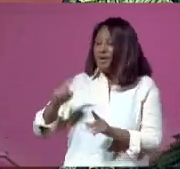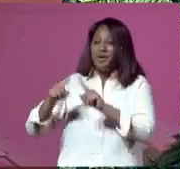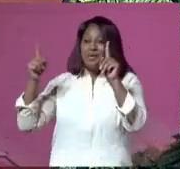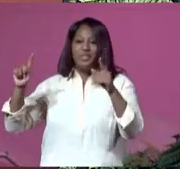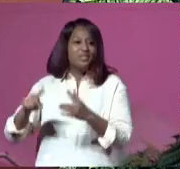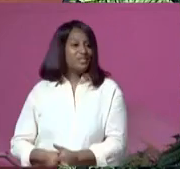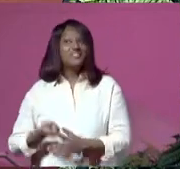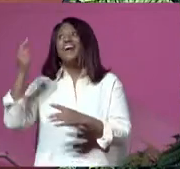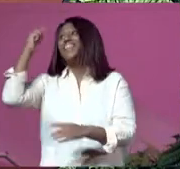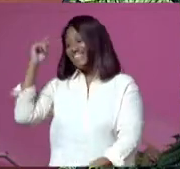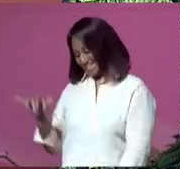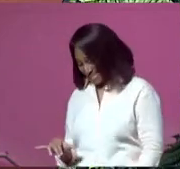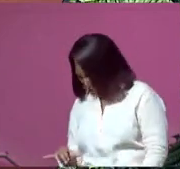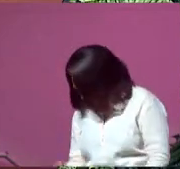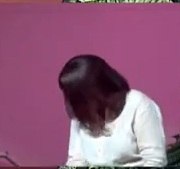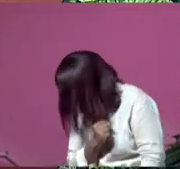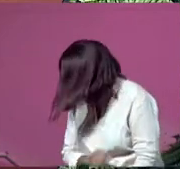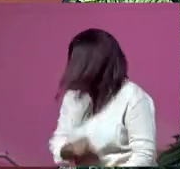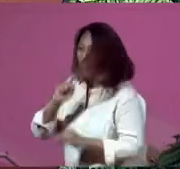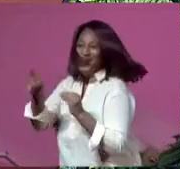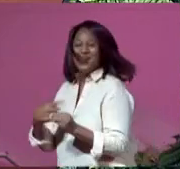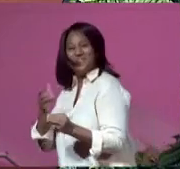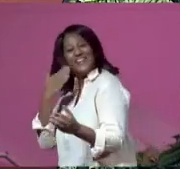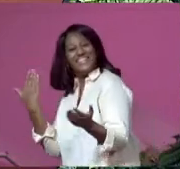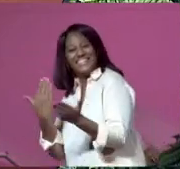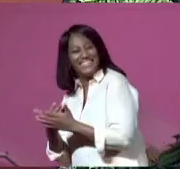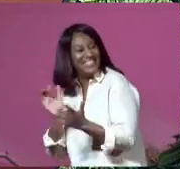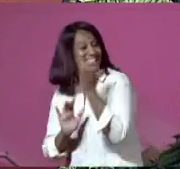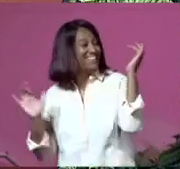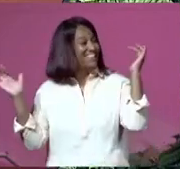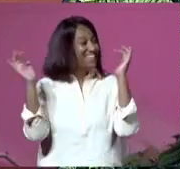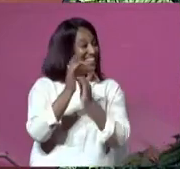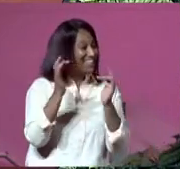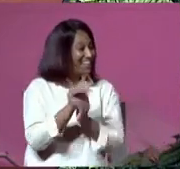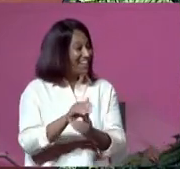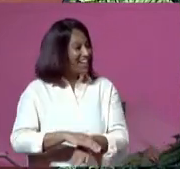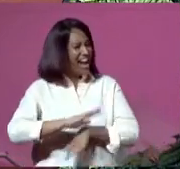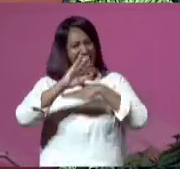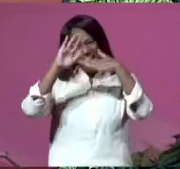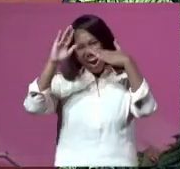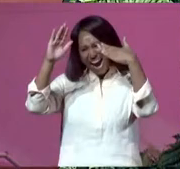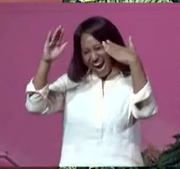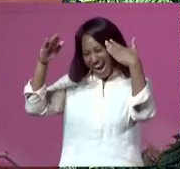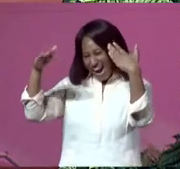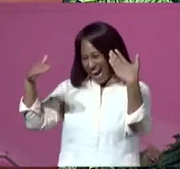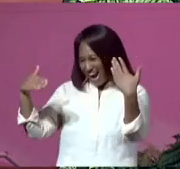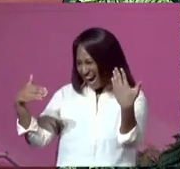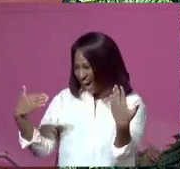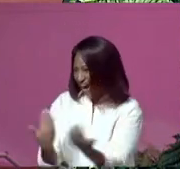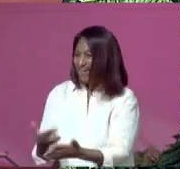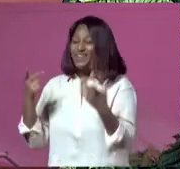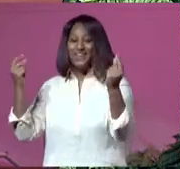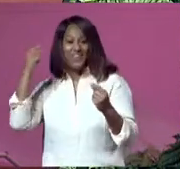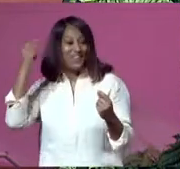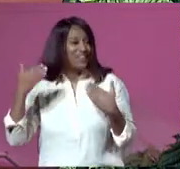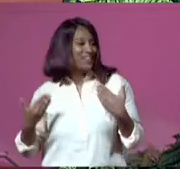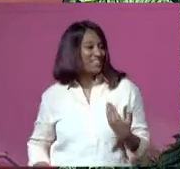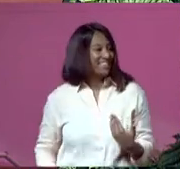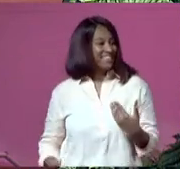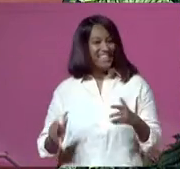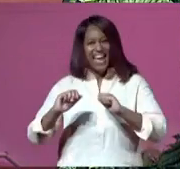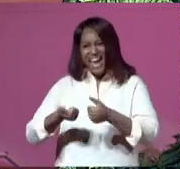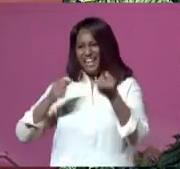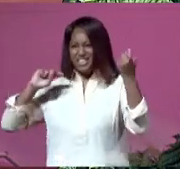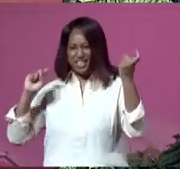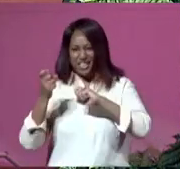start thinking, yes, about the goodness of Jesus and how he turned your life around. I ain't going to have to tell